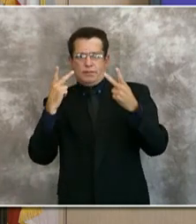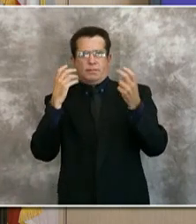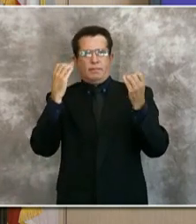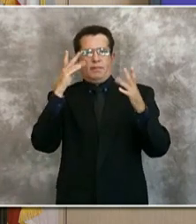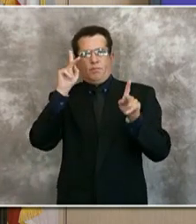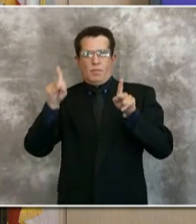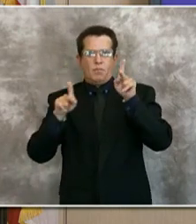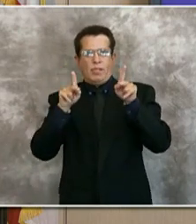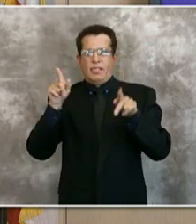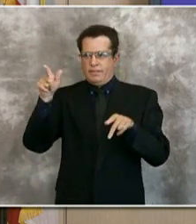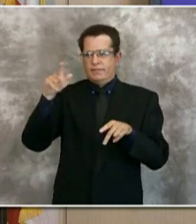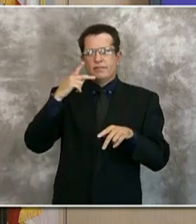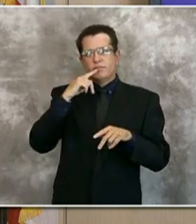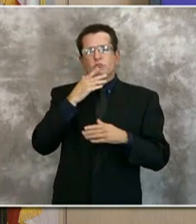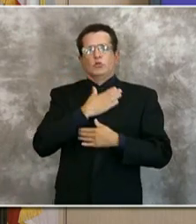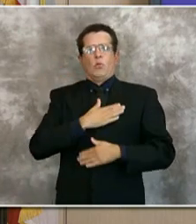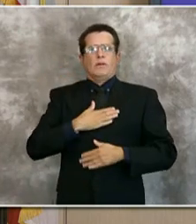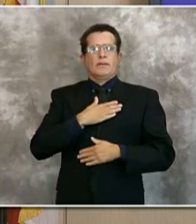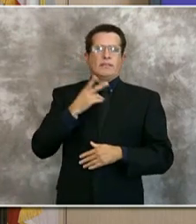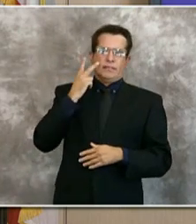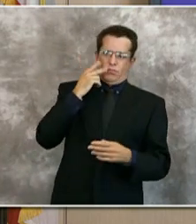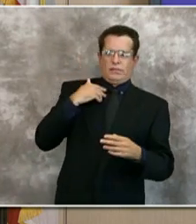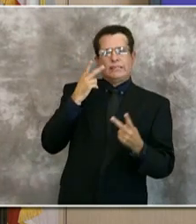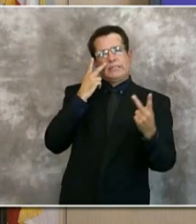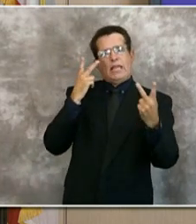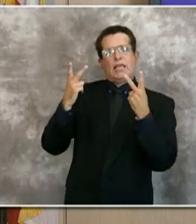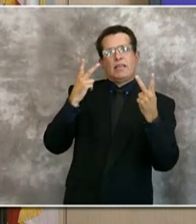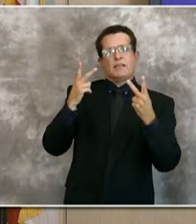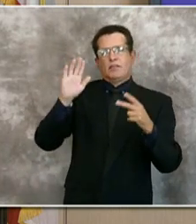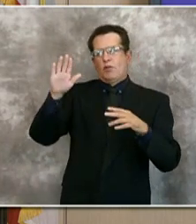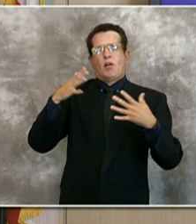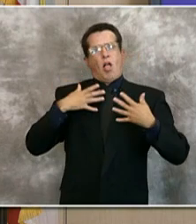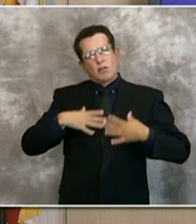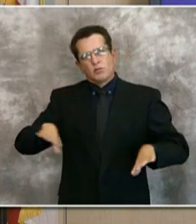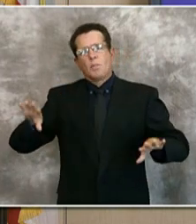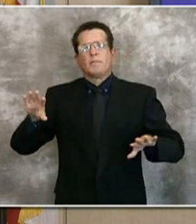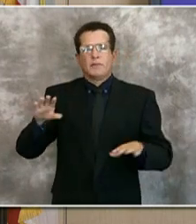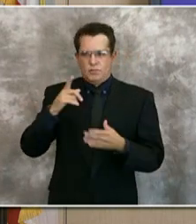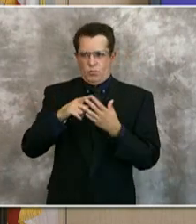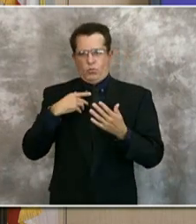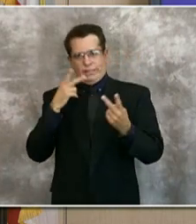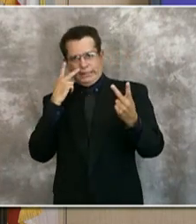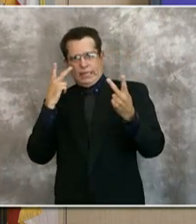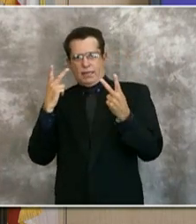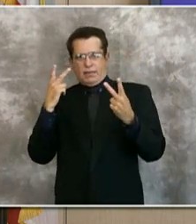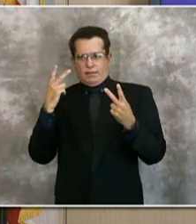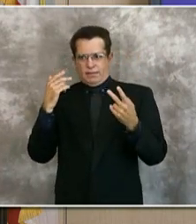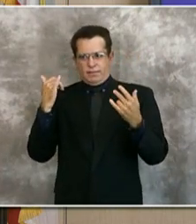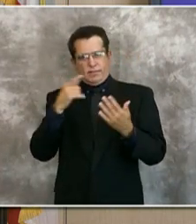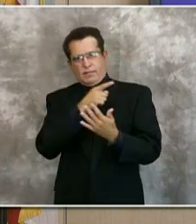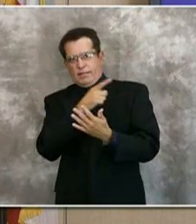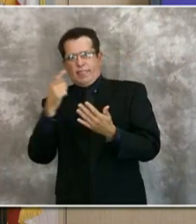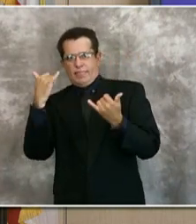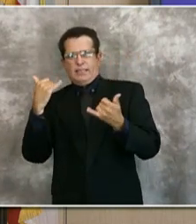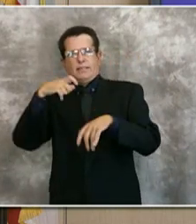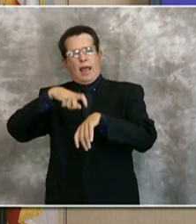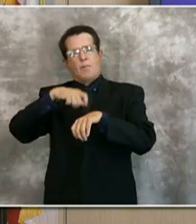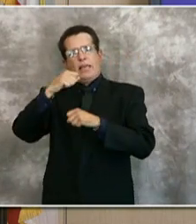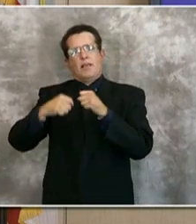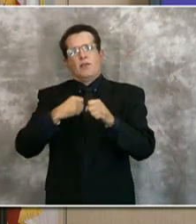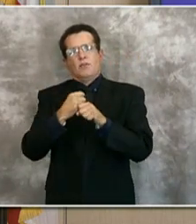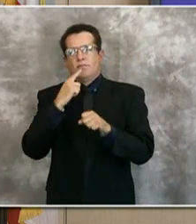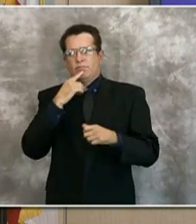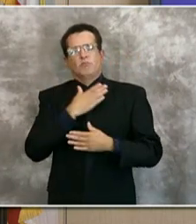been generated at certain buzz that we see in this region that we don't ever normally see during the balance of the year. It brings families